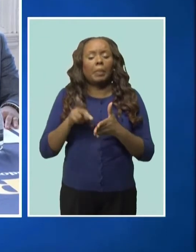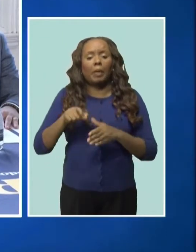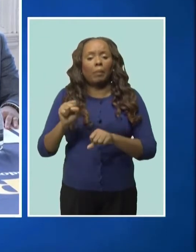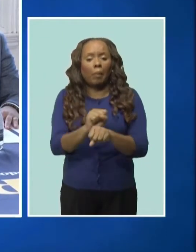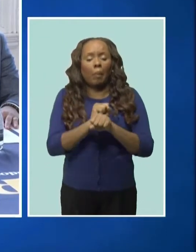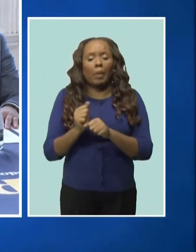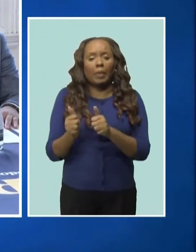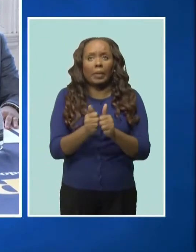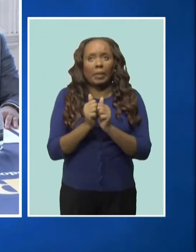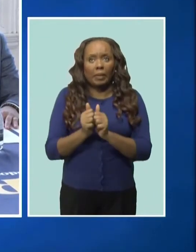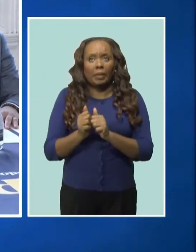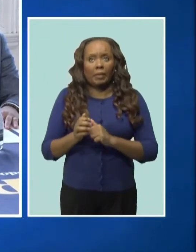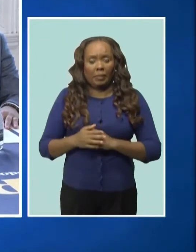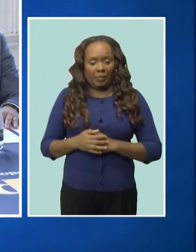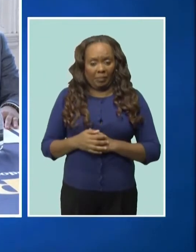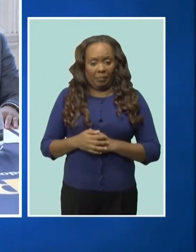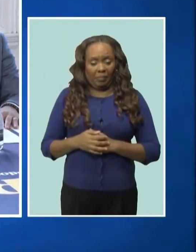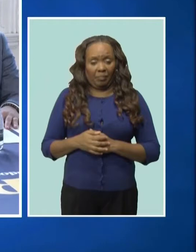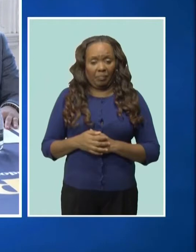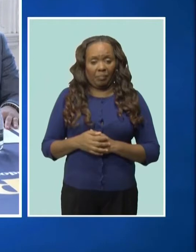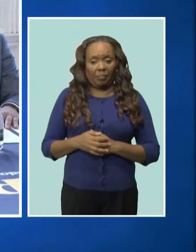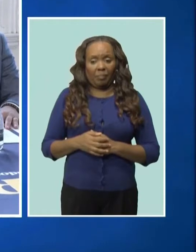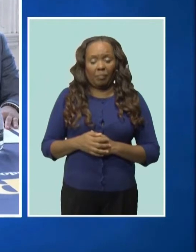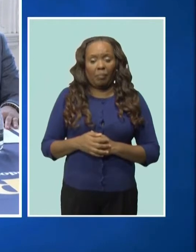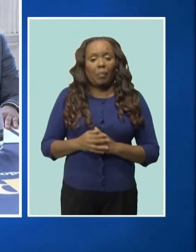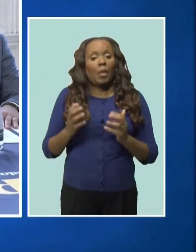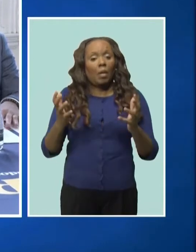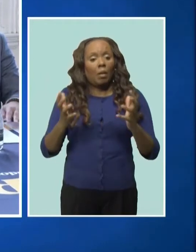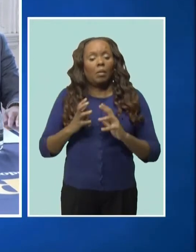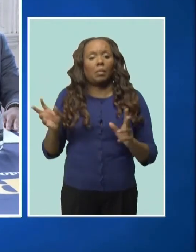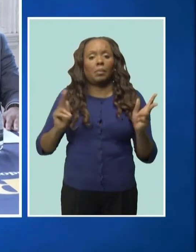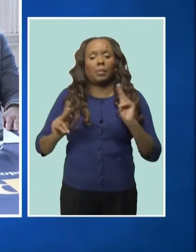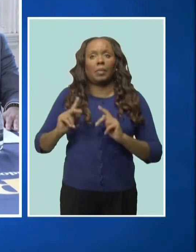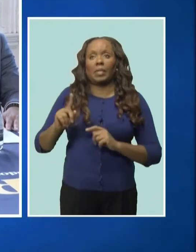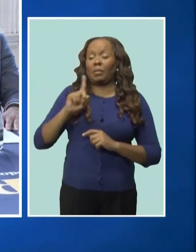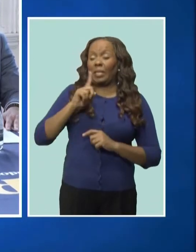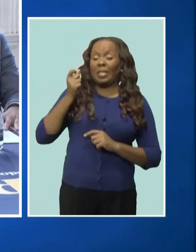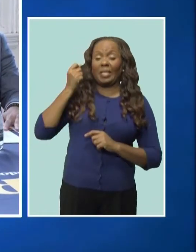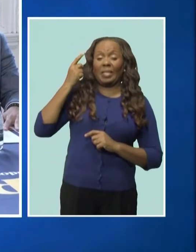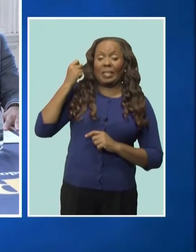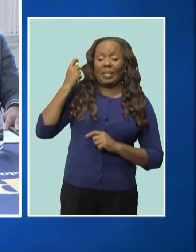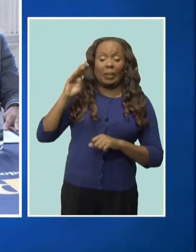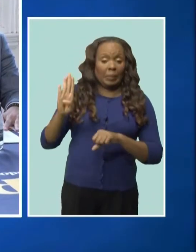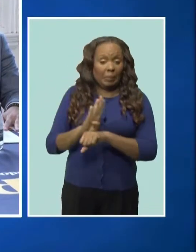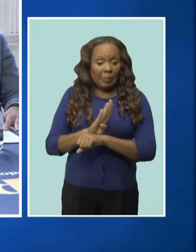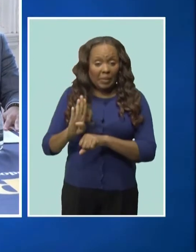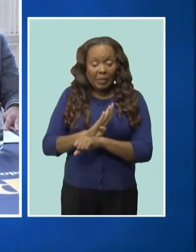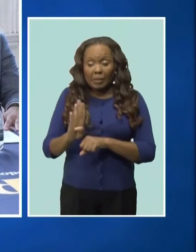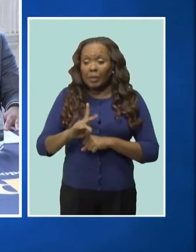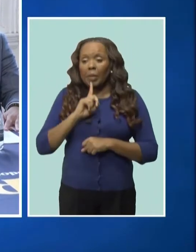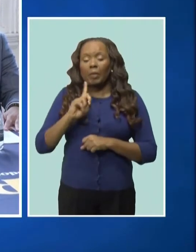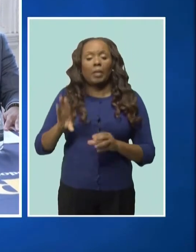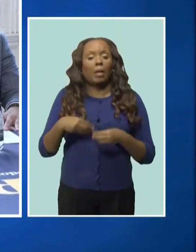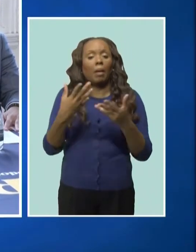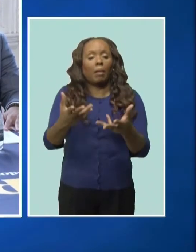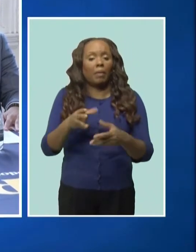So there are people up here who understand the markets well, who can give